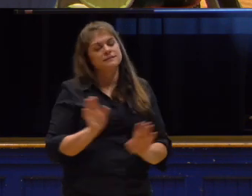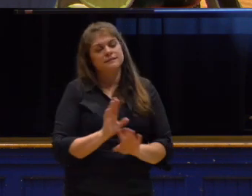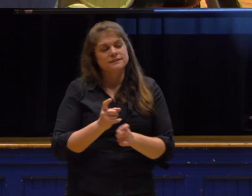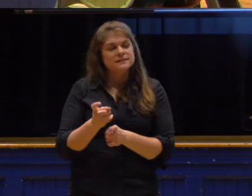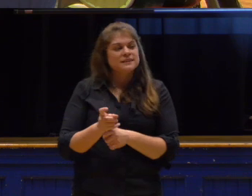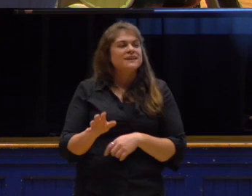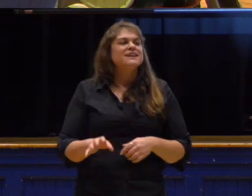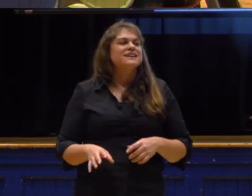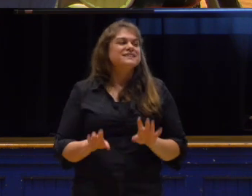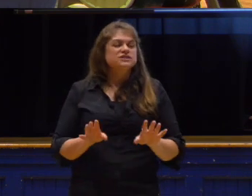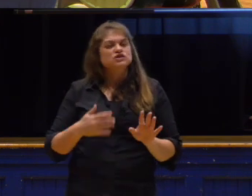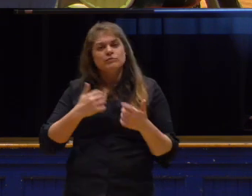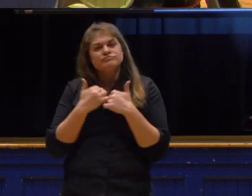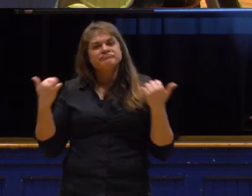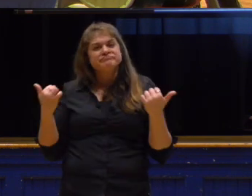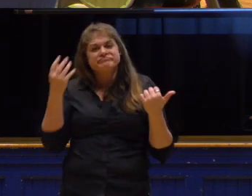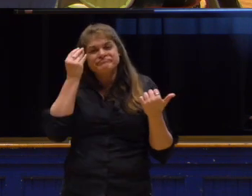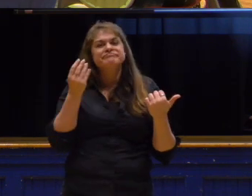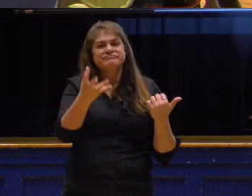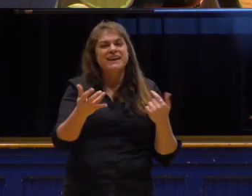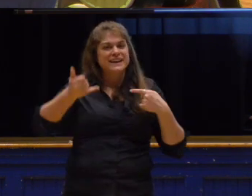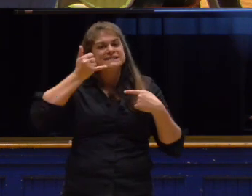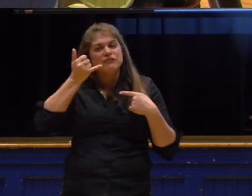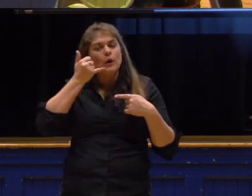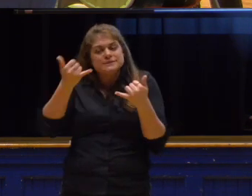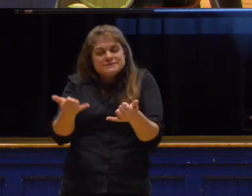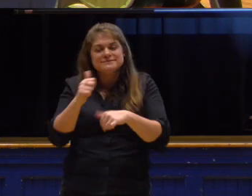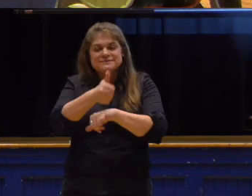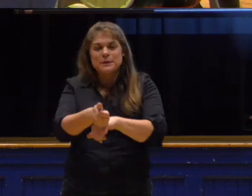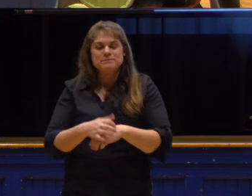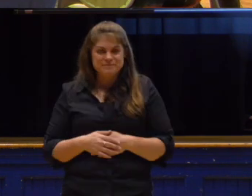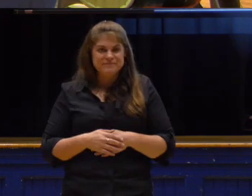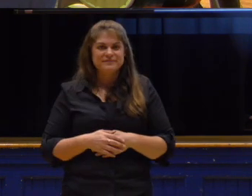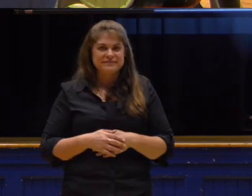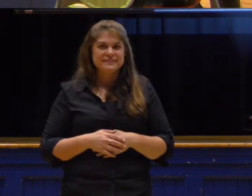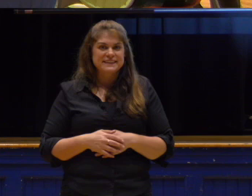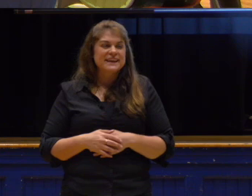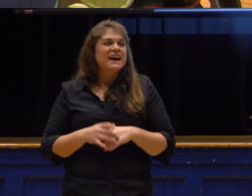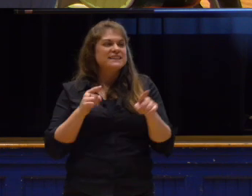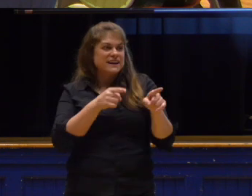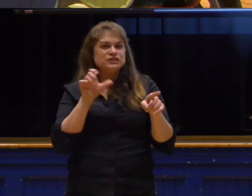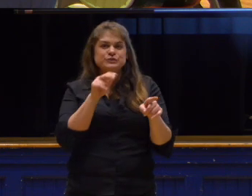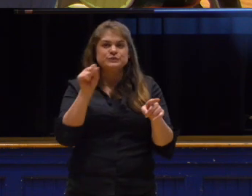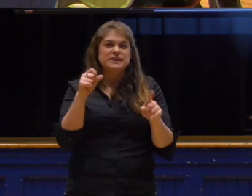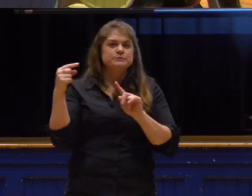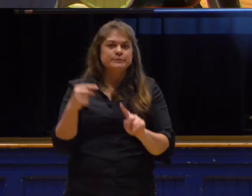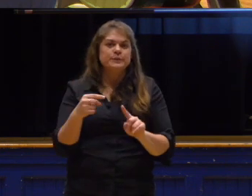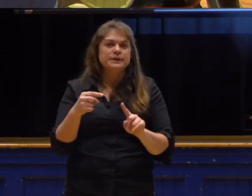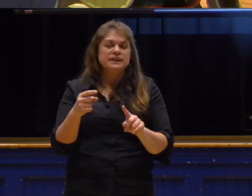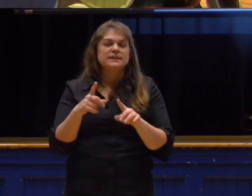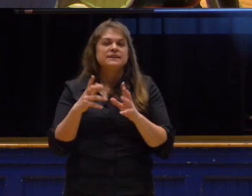Yes. So to be candid, that is how the cell phone is set up. And to Chris's